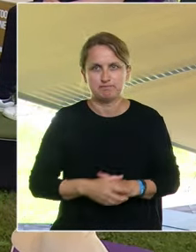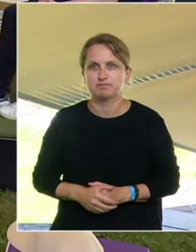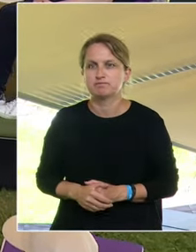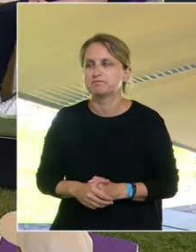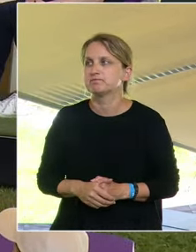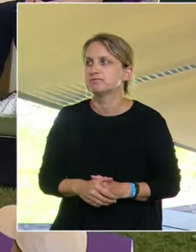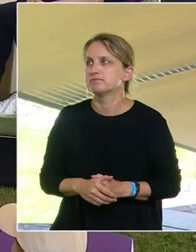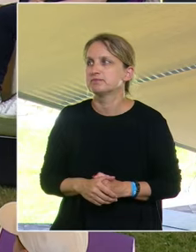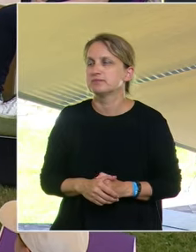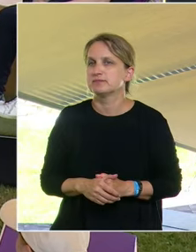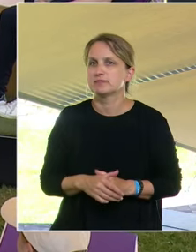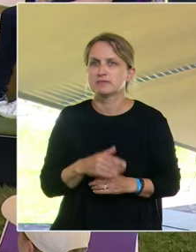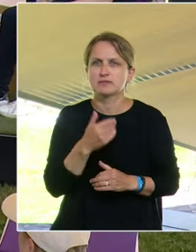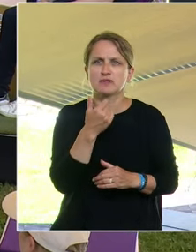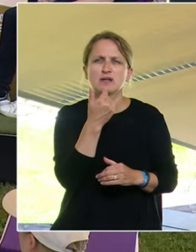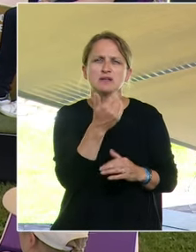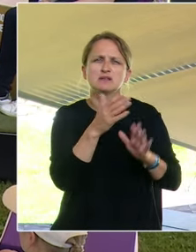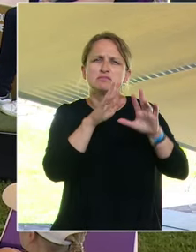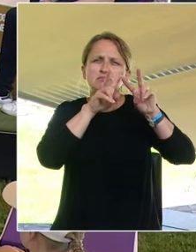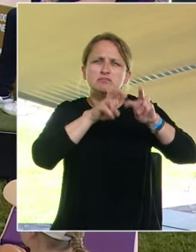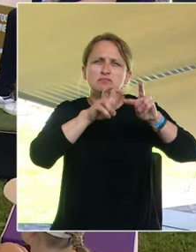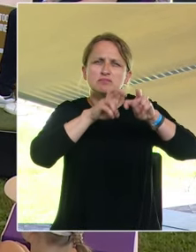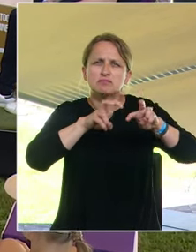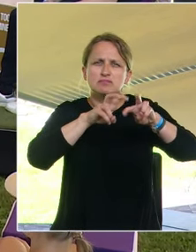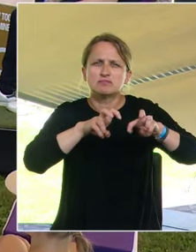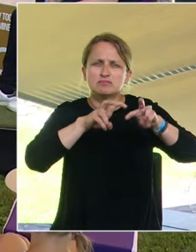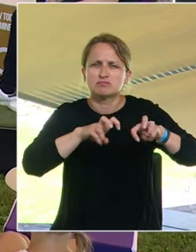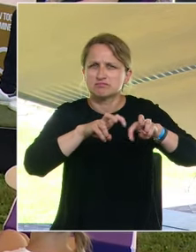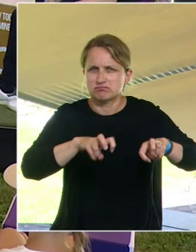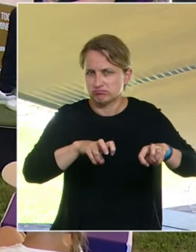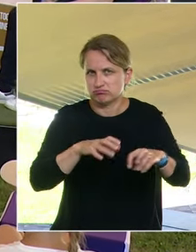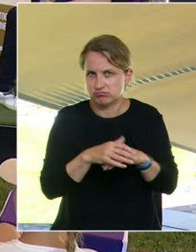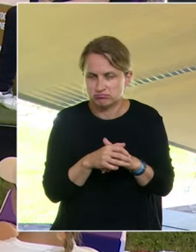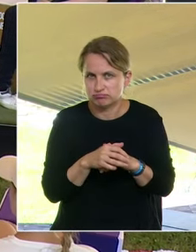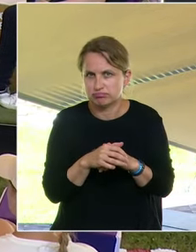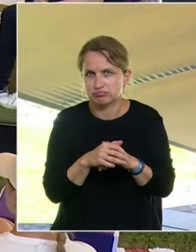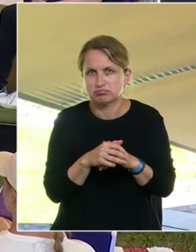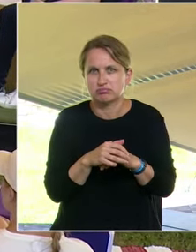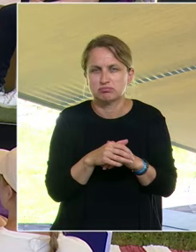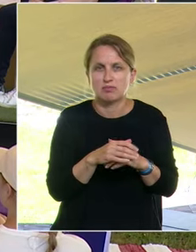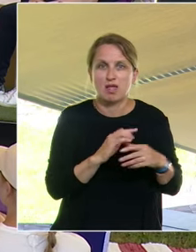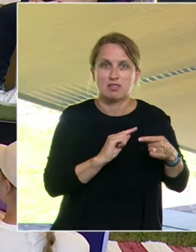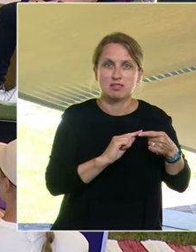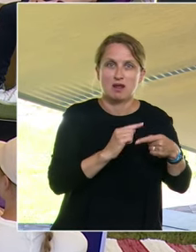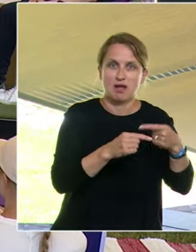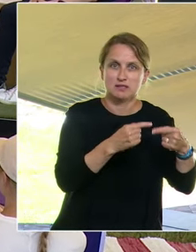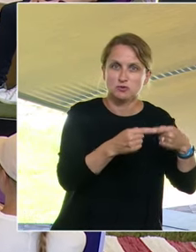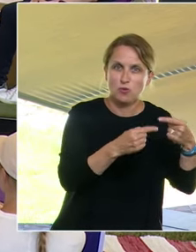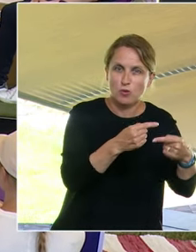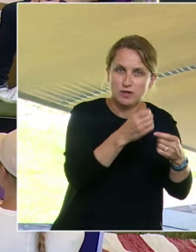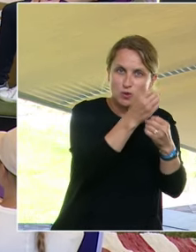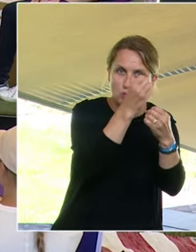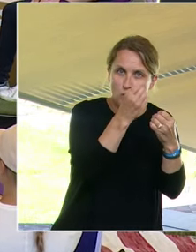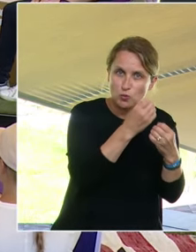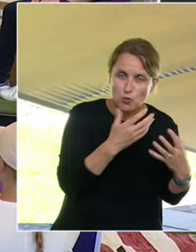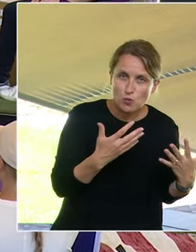when you've been researching, let's say, the larger paradigm shift between traditional or established cultural